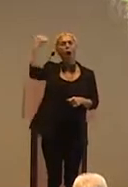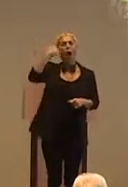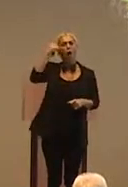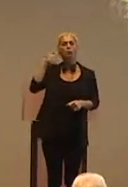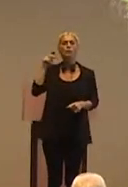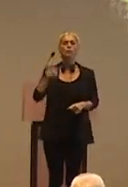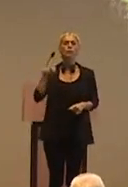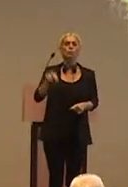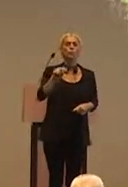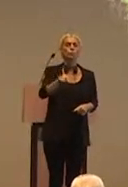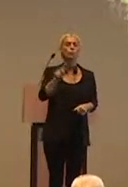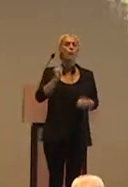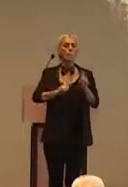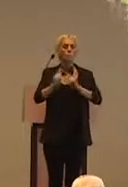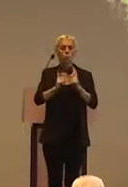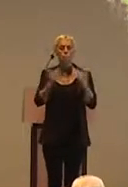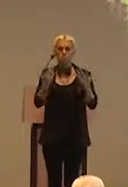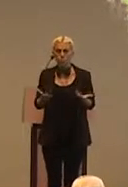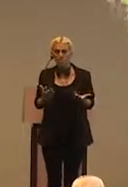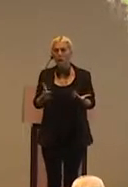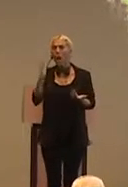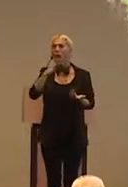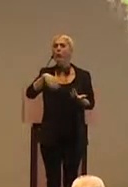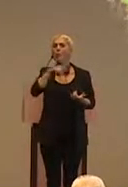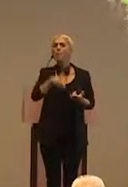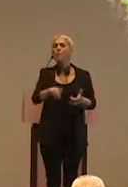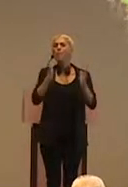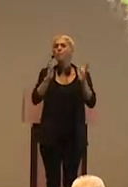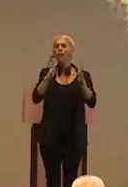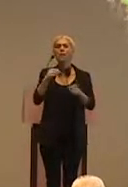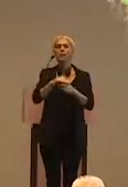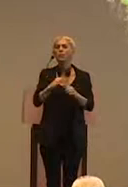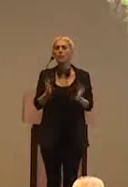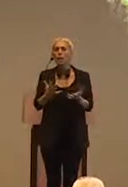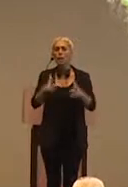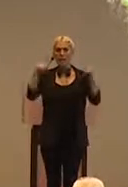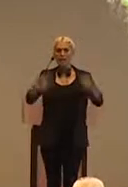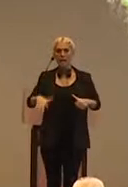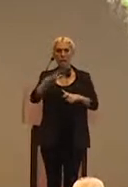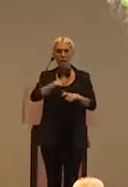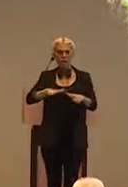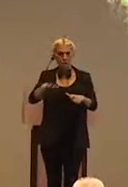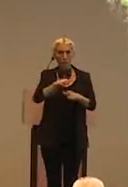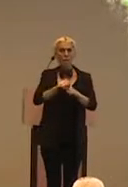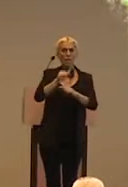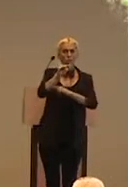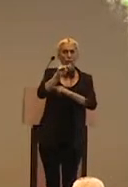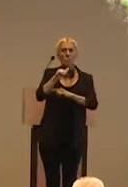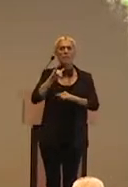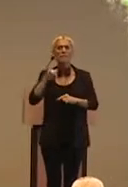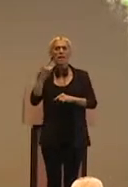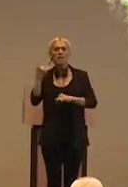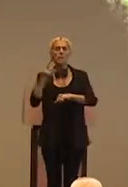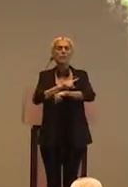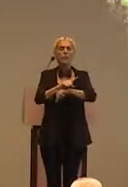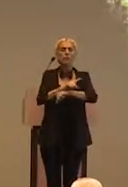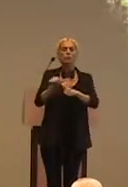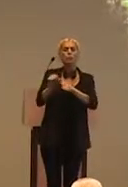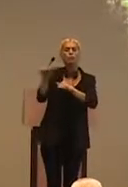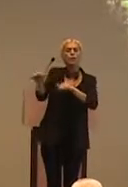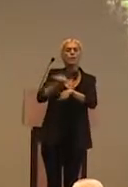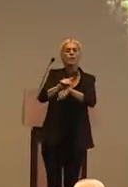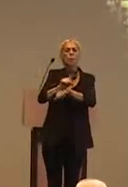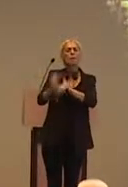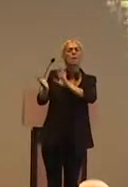have memory marches but all these events are to display what